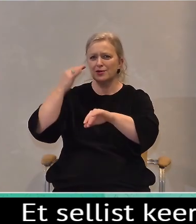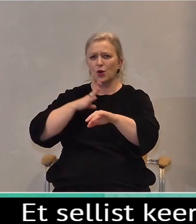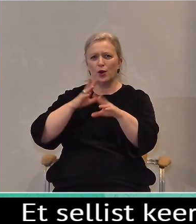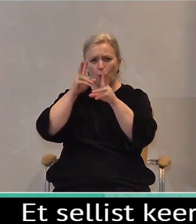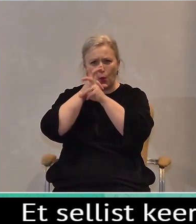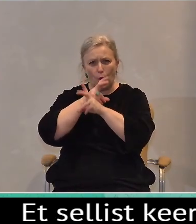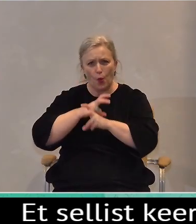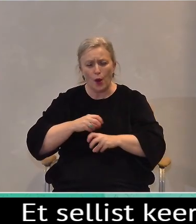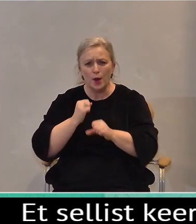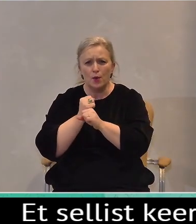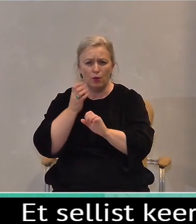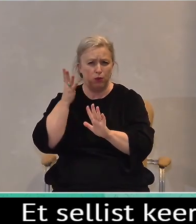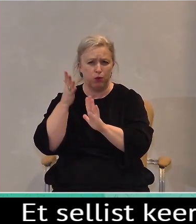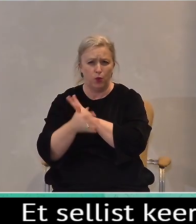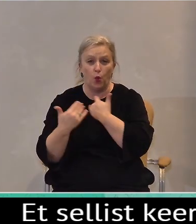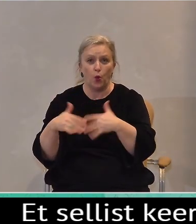and mice below.